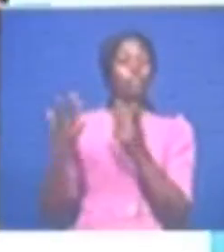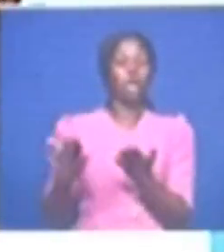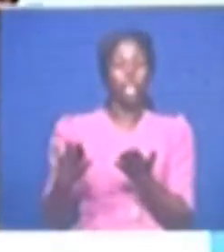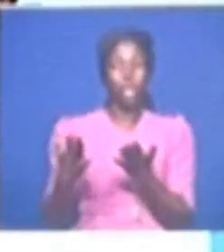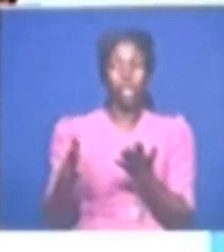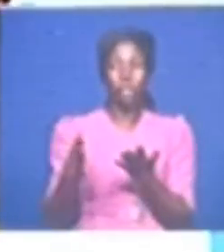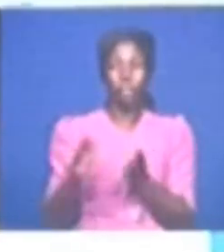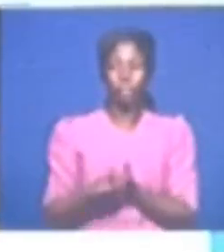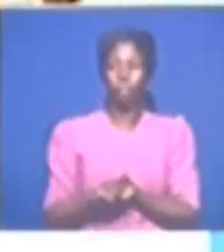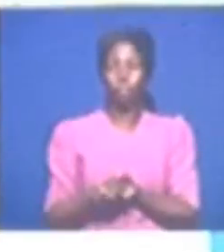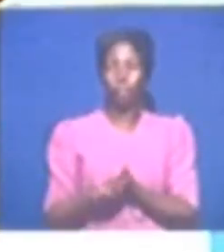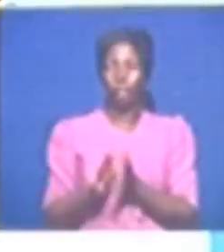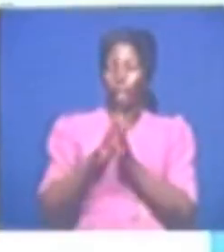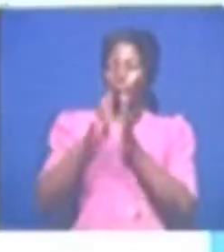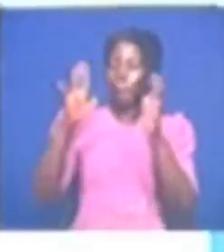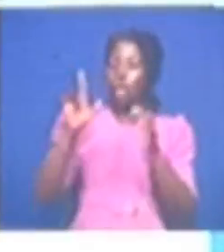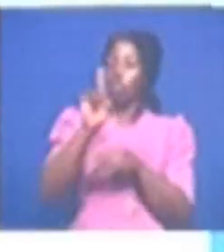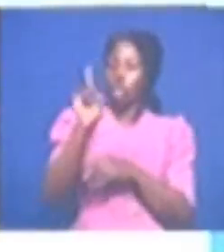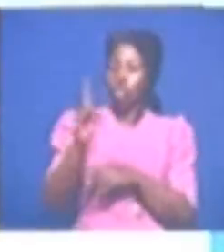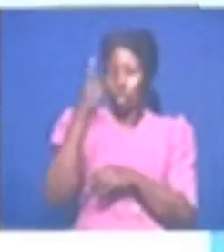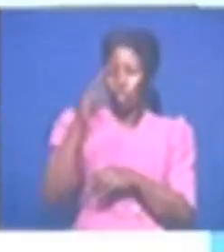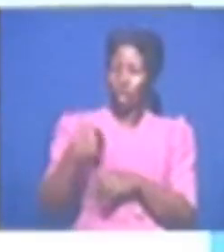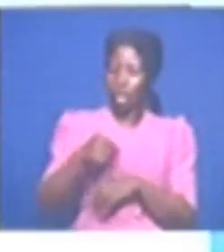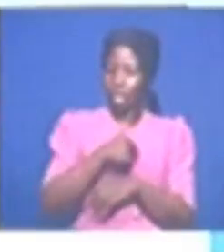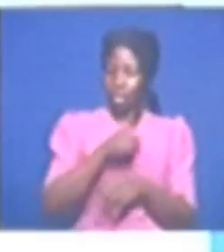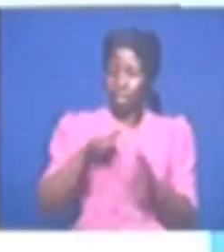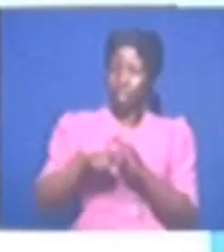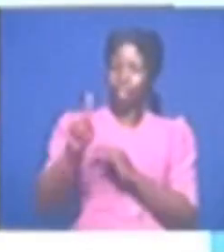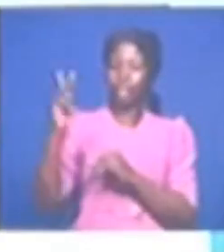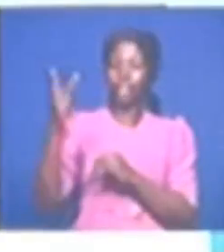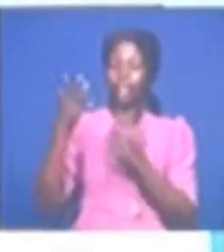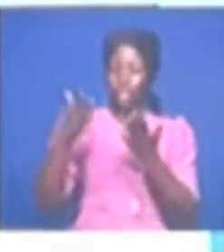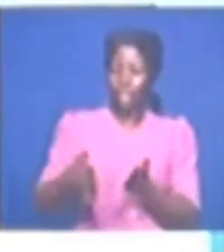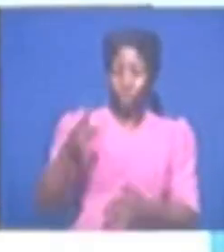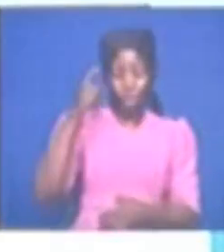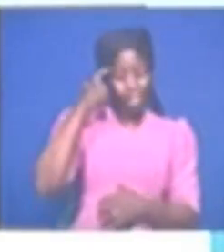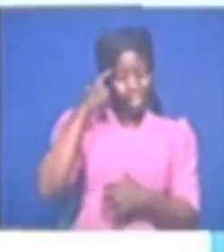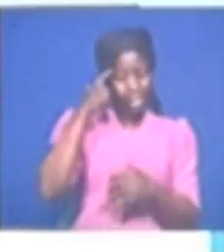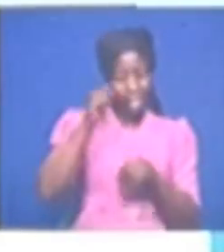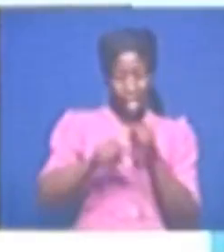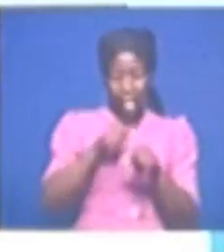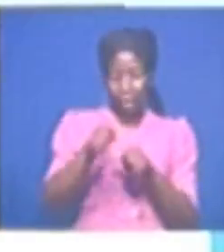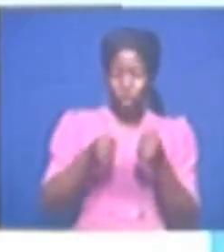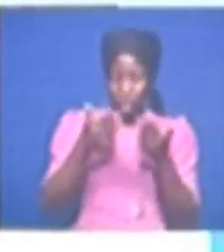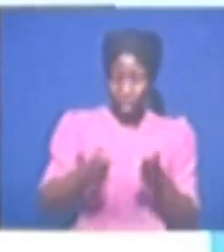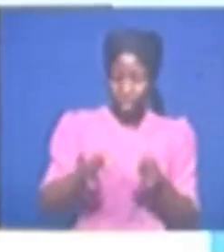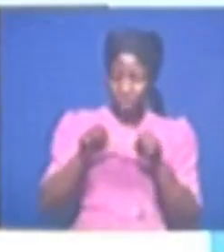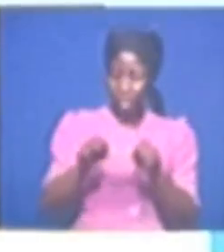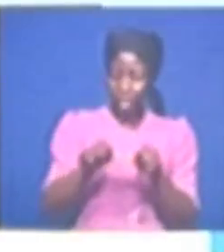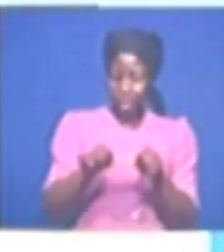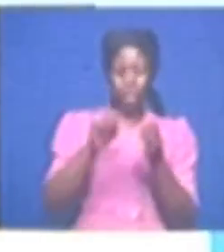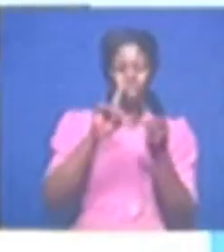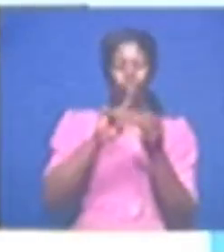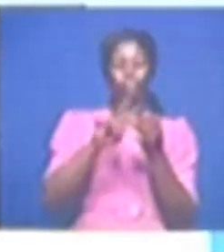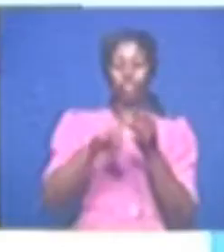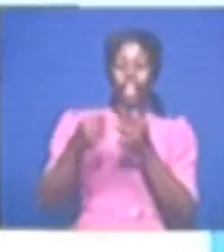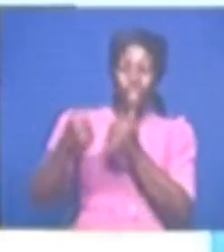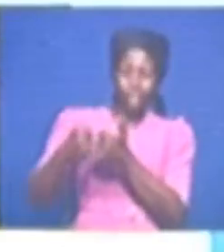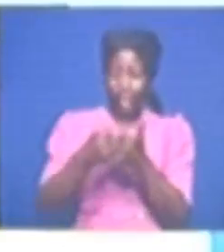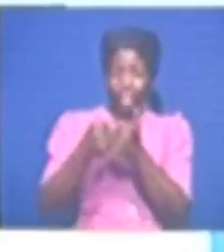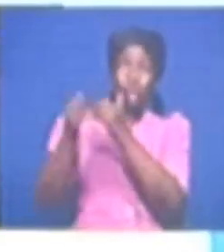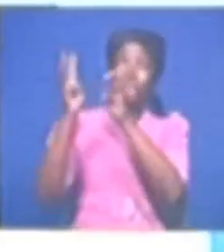question for us in Kenya, now that we are thinking about sustainability, we are thinking about the challenge of climate